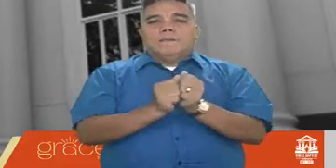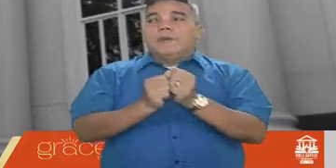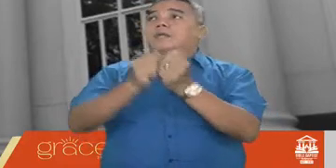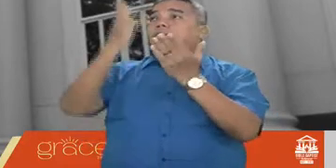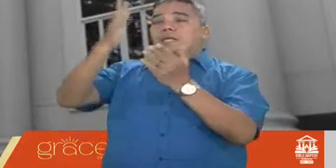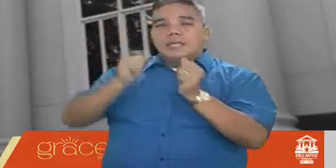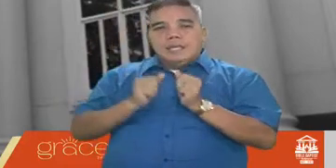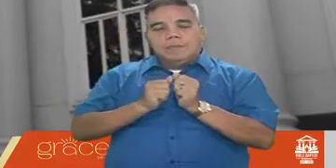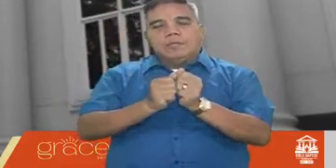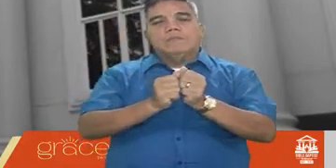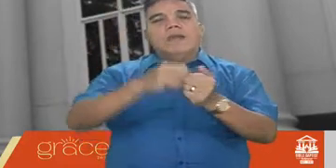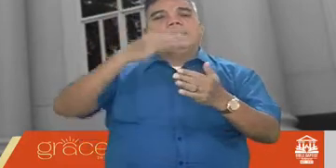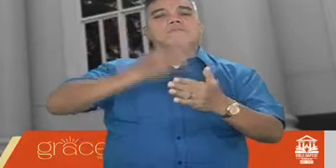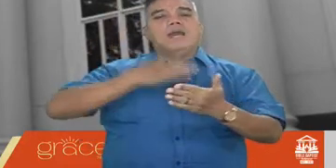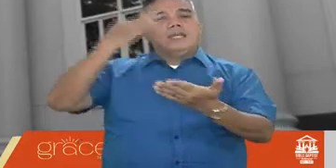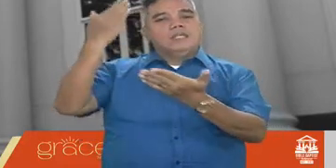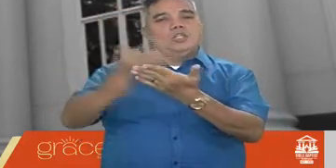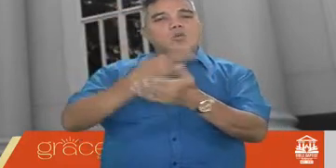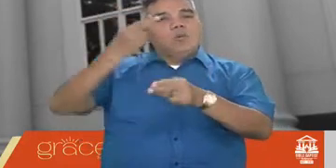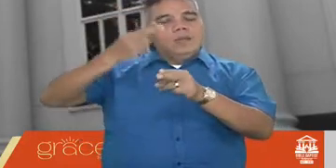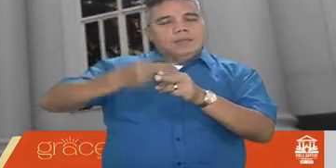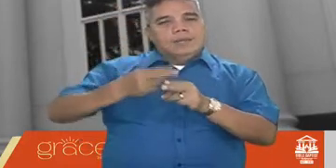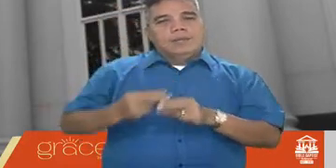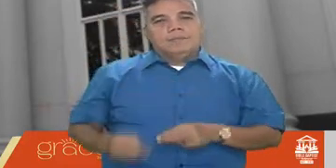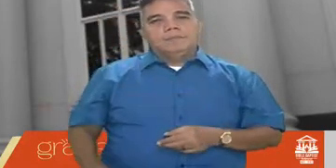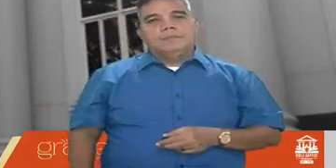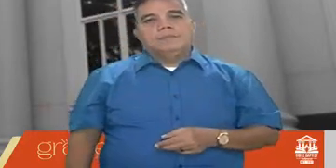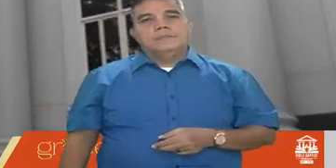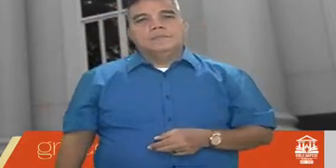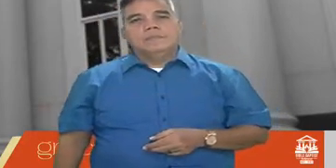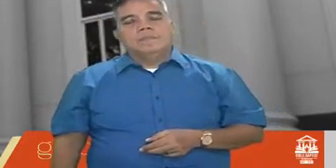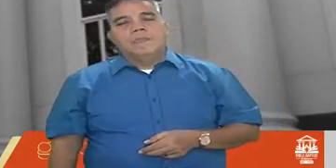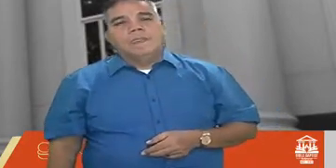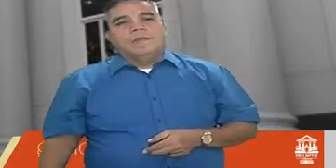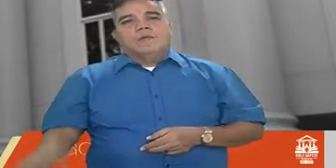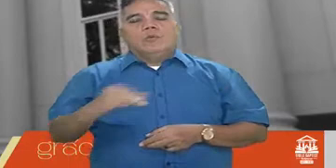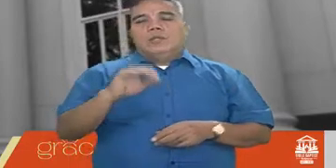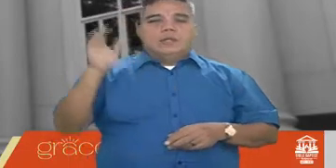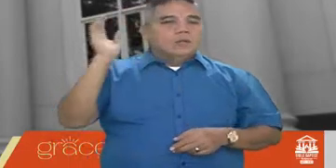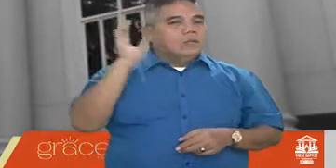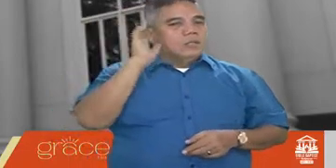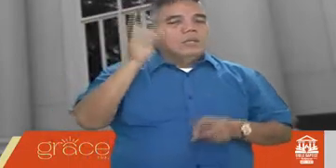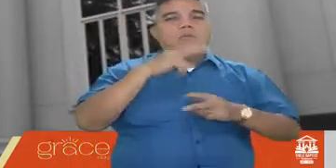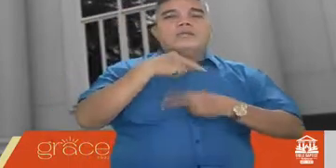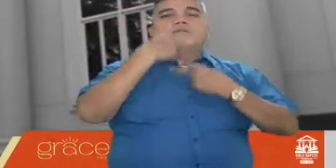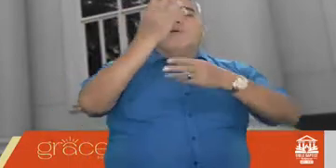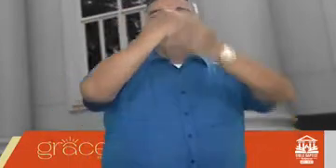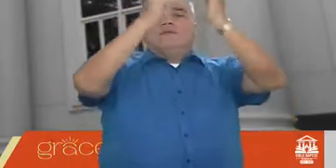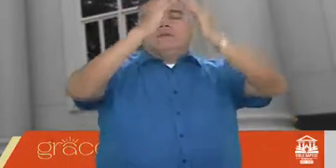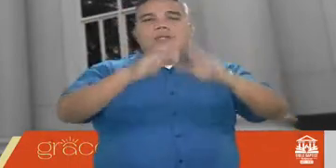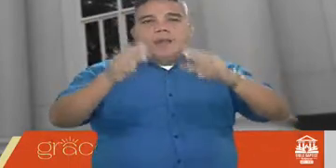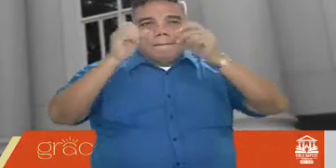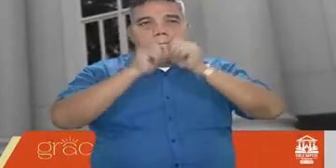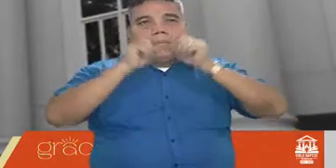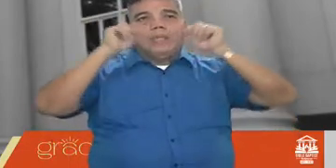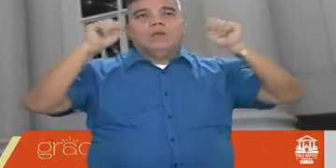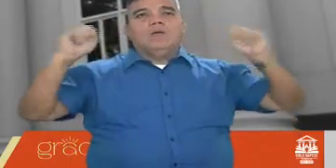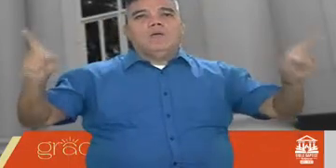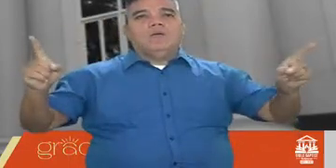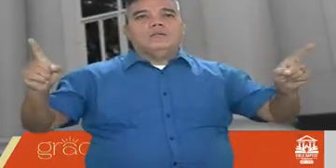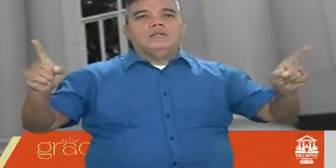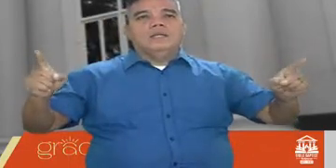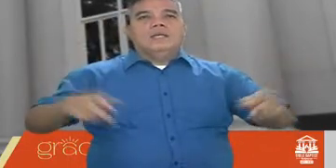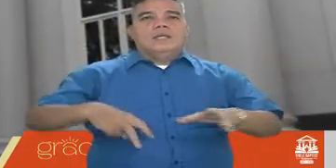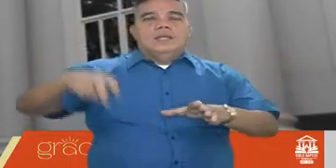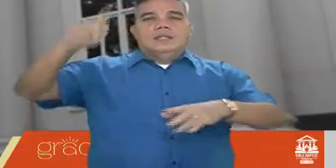upon him my new name. And Revelation 21:3, and I heard a great voice of heaven saying, behold,